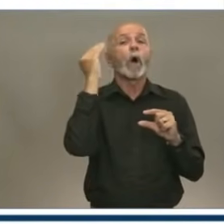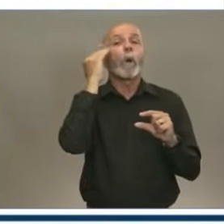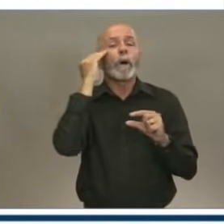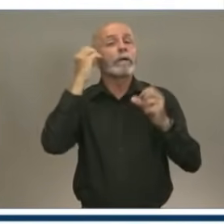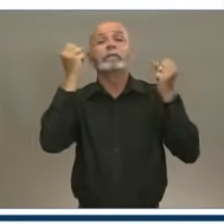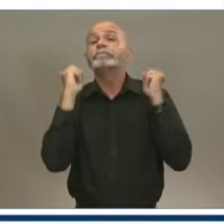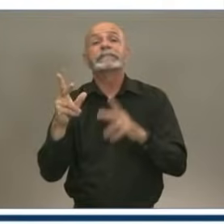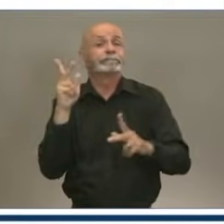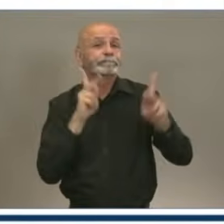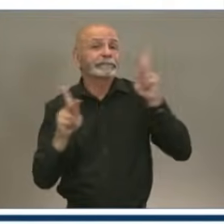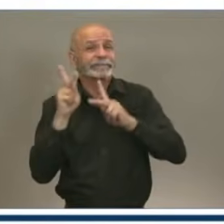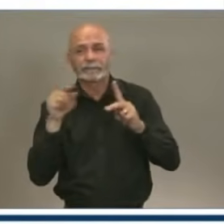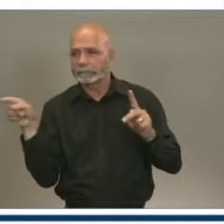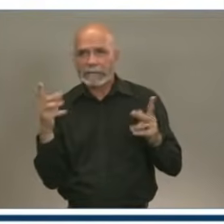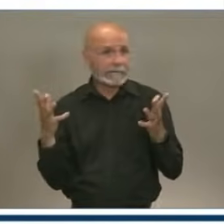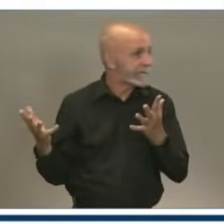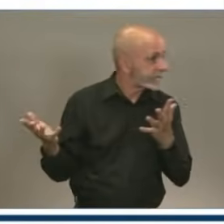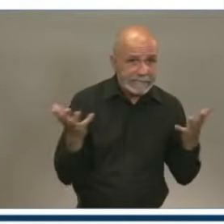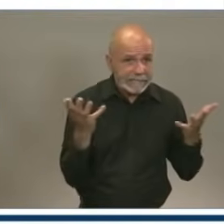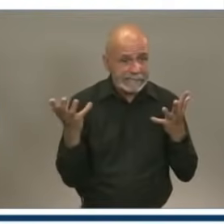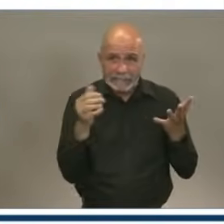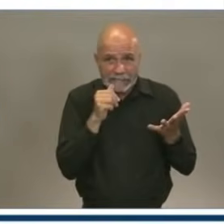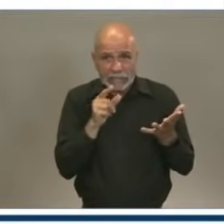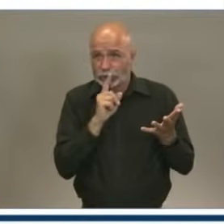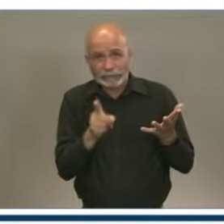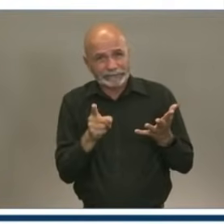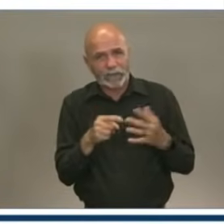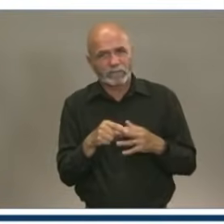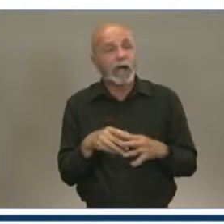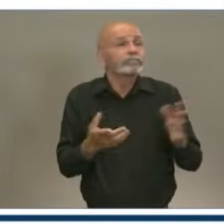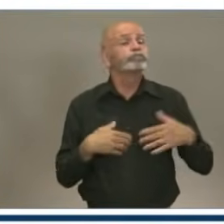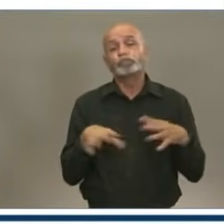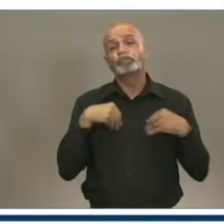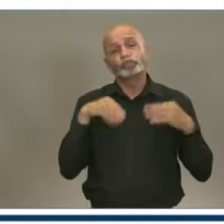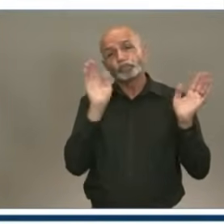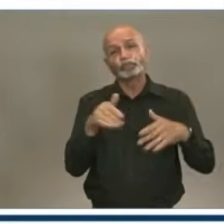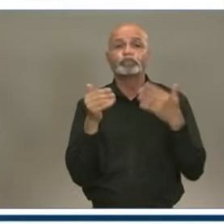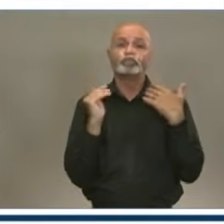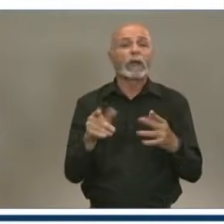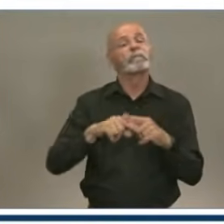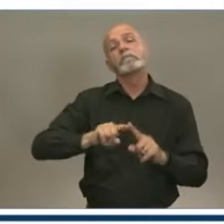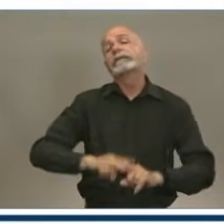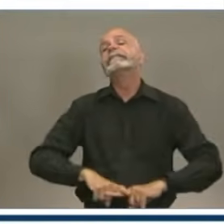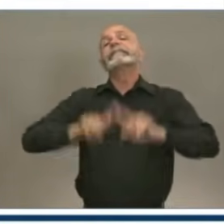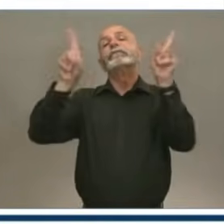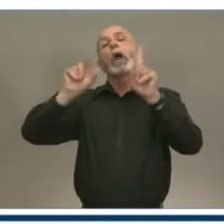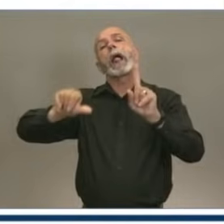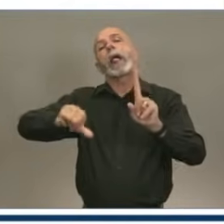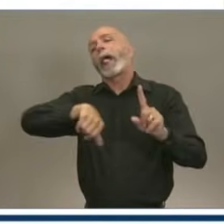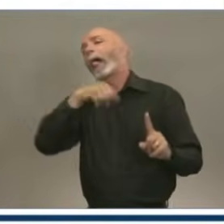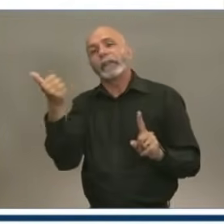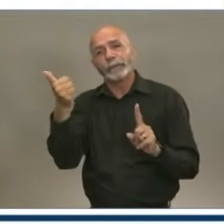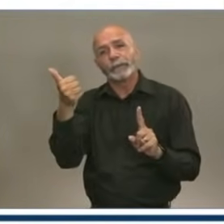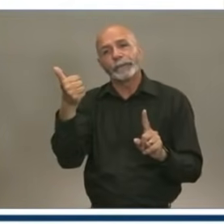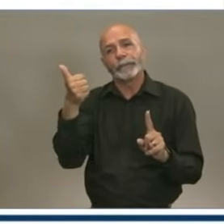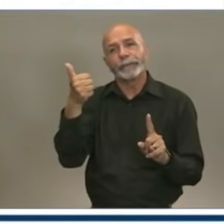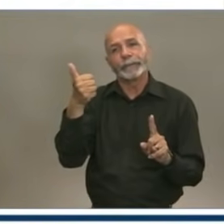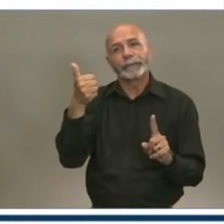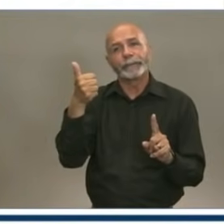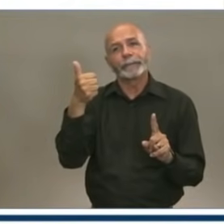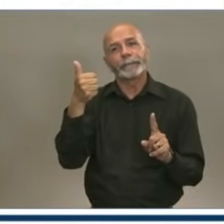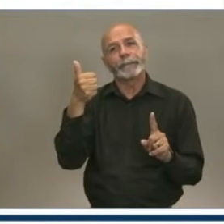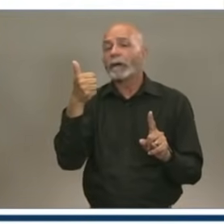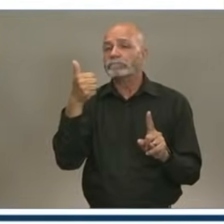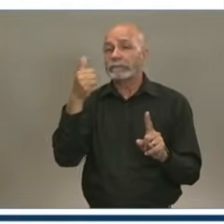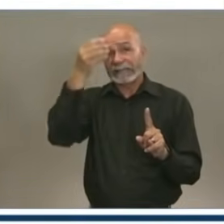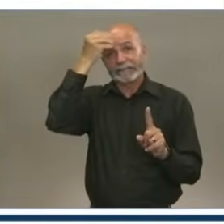don't have that ability, and they go on to then recommend that the best approach, and there's data to support safety and effectiveness,